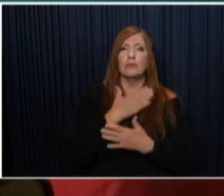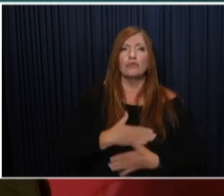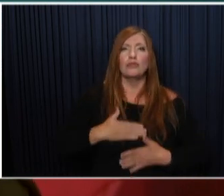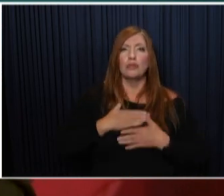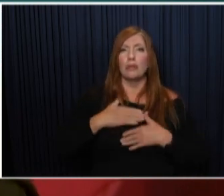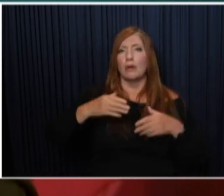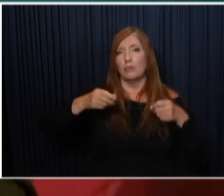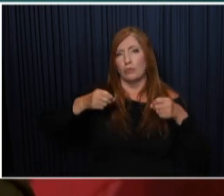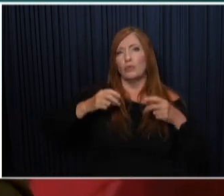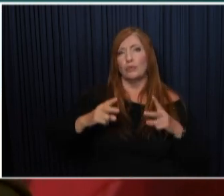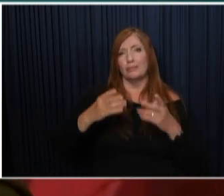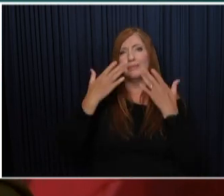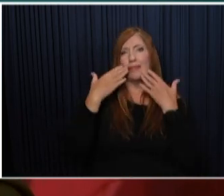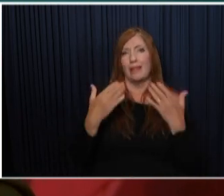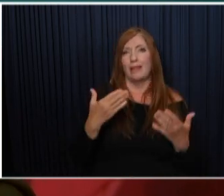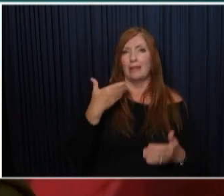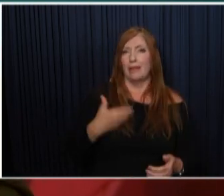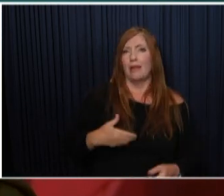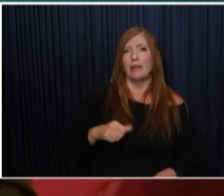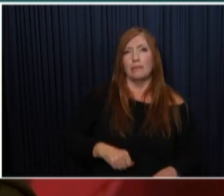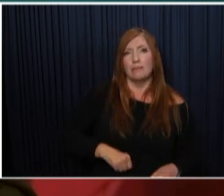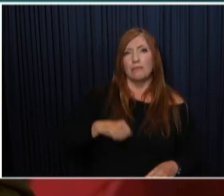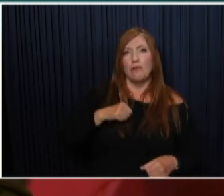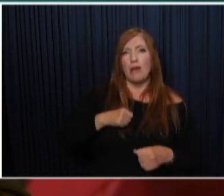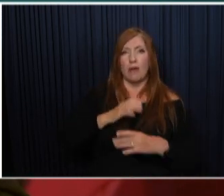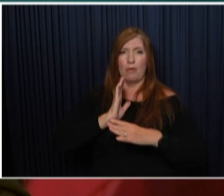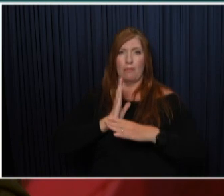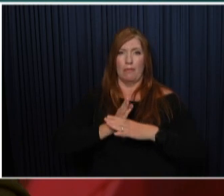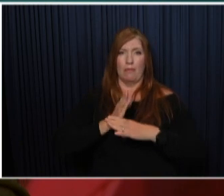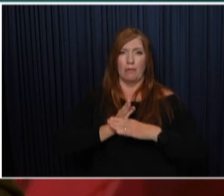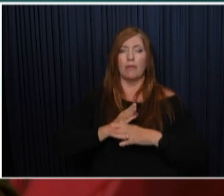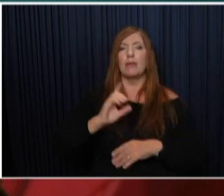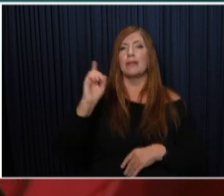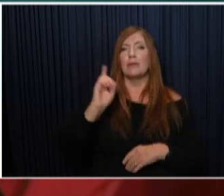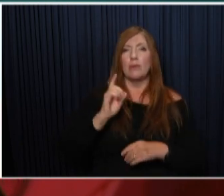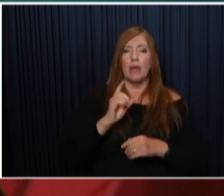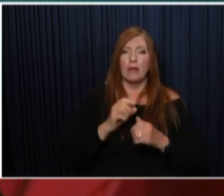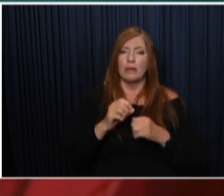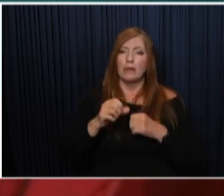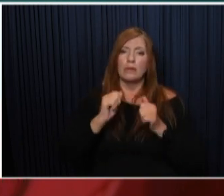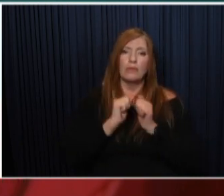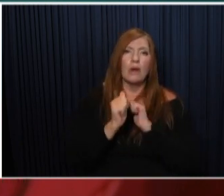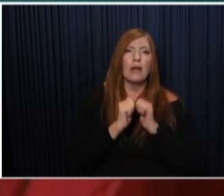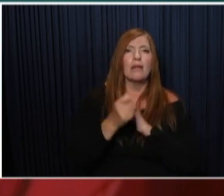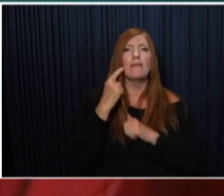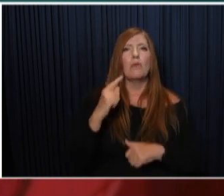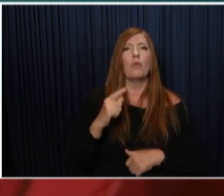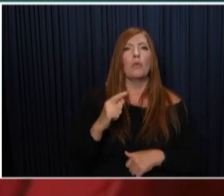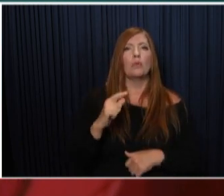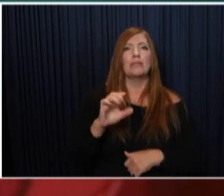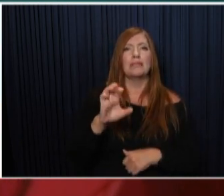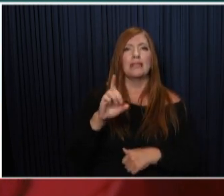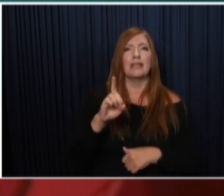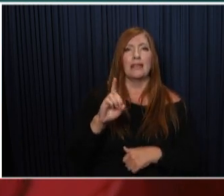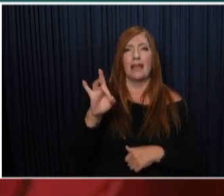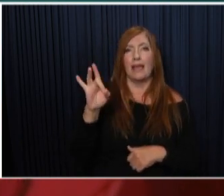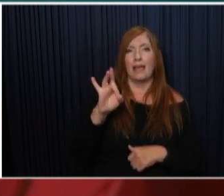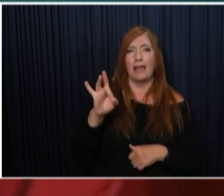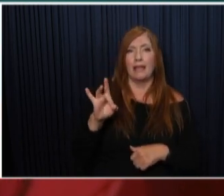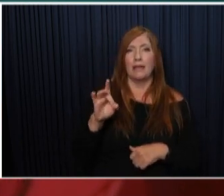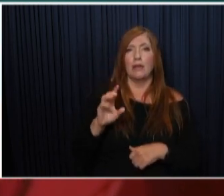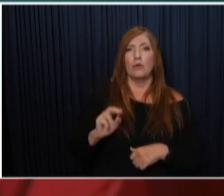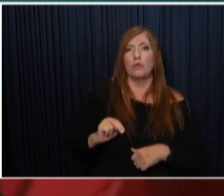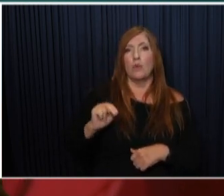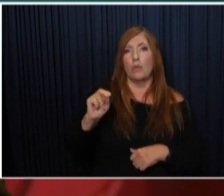I am a proud, moderate Democrat. I'm running for Congressional District 8 in the